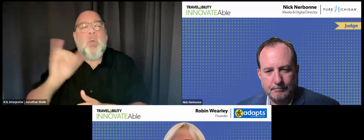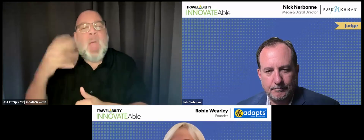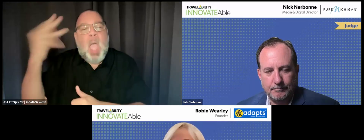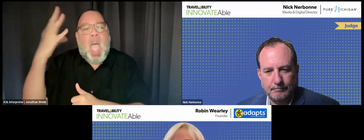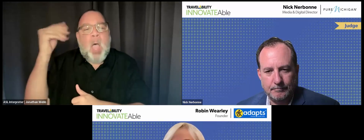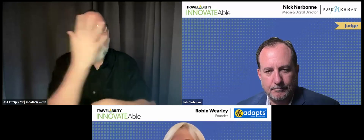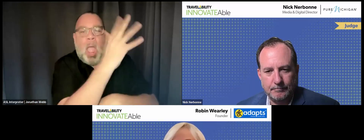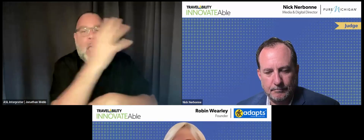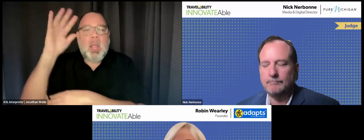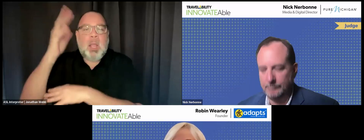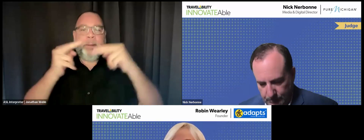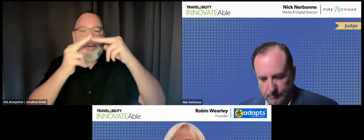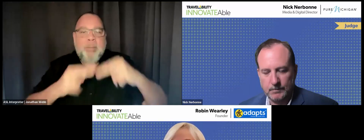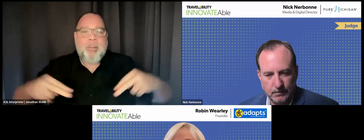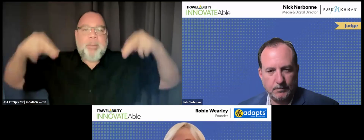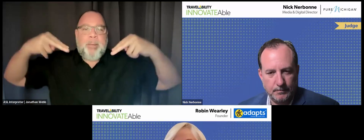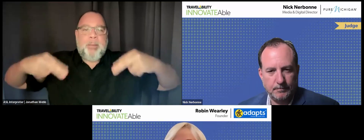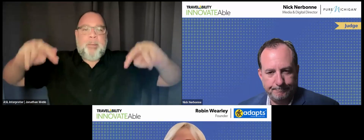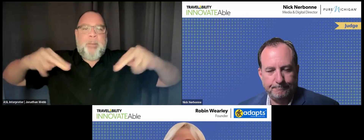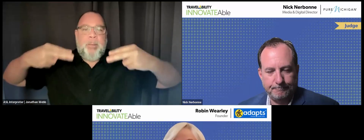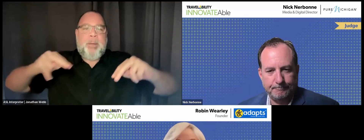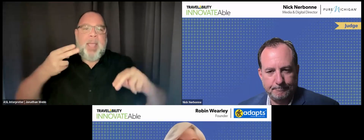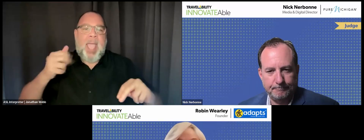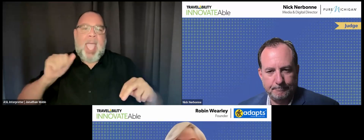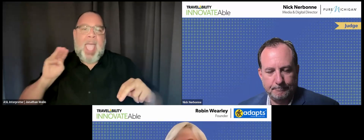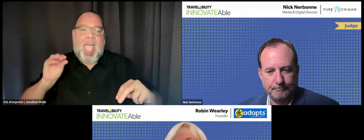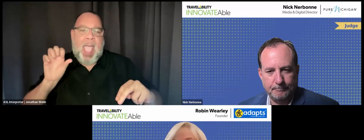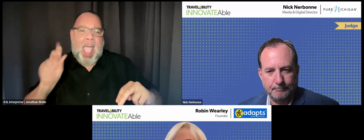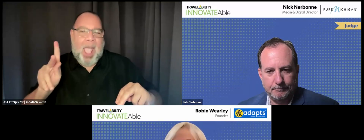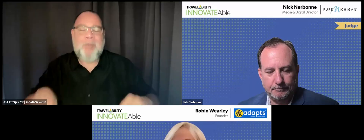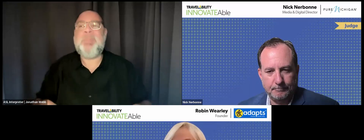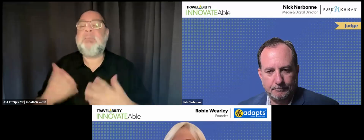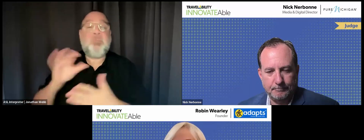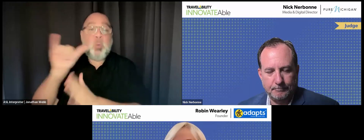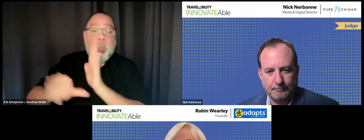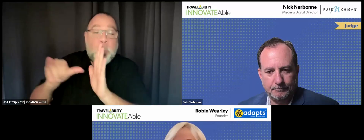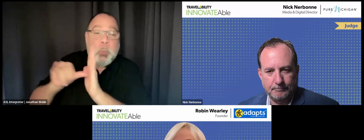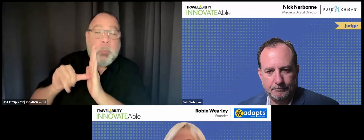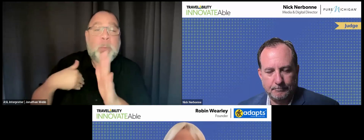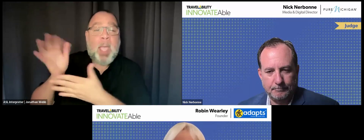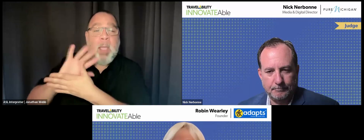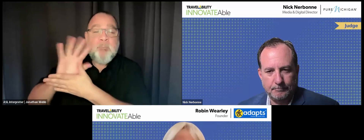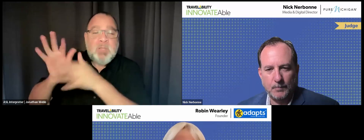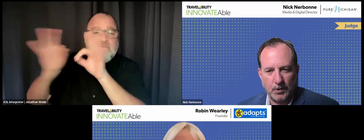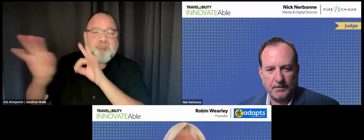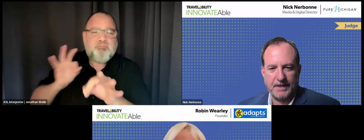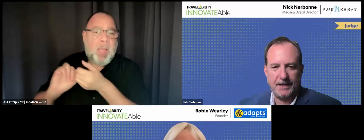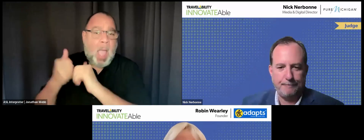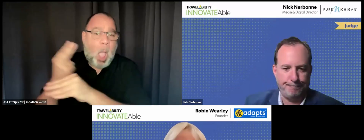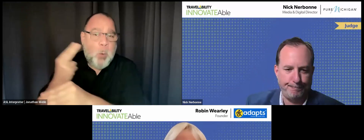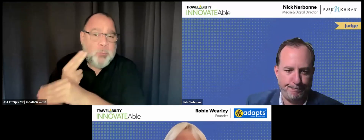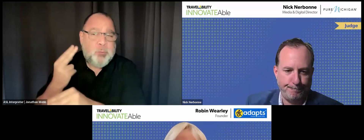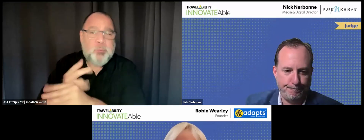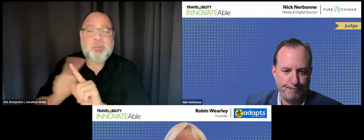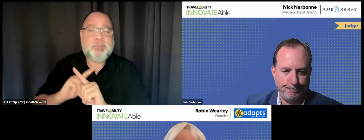multiple videos on our YouTube channel and various graphics to show people how best to use it. Wonderful,